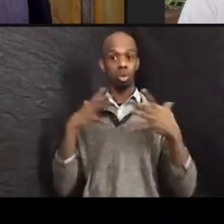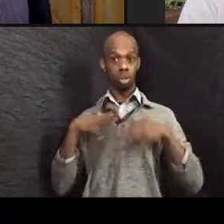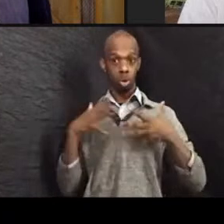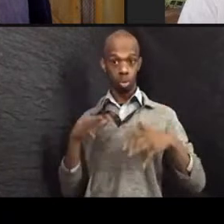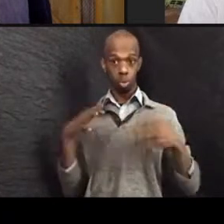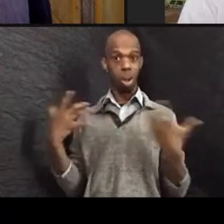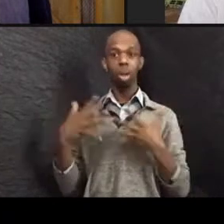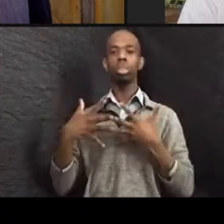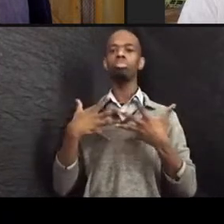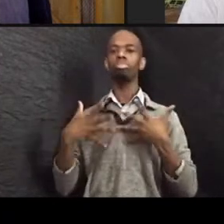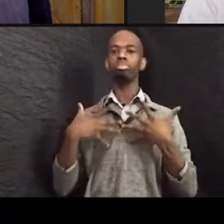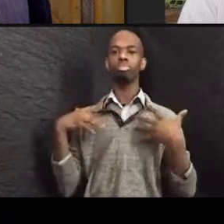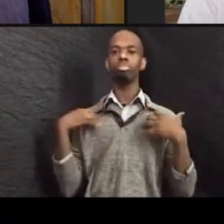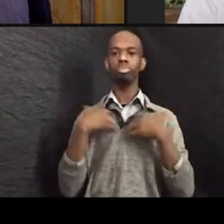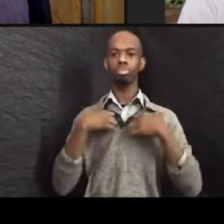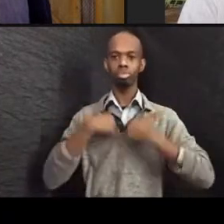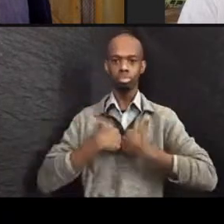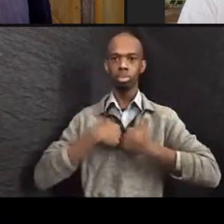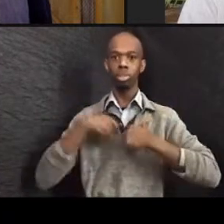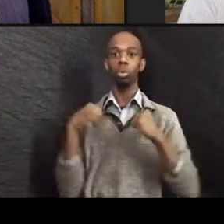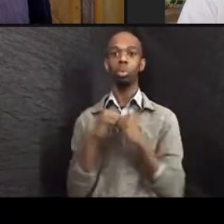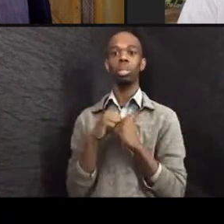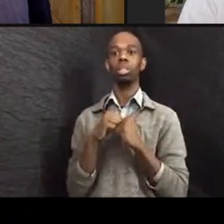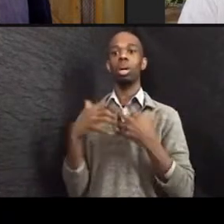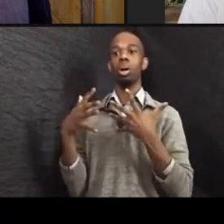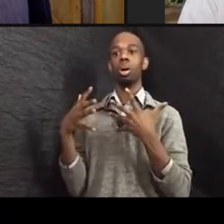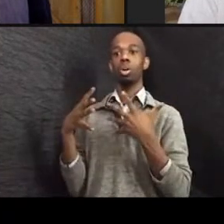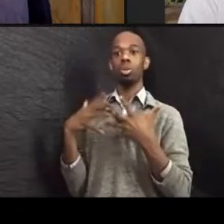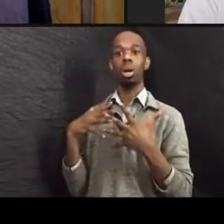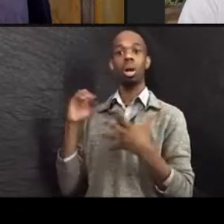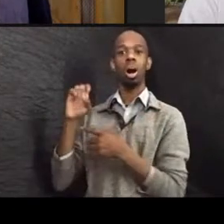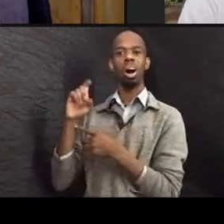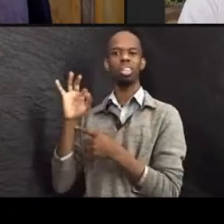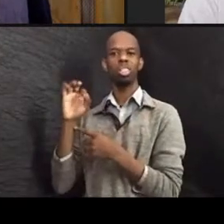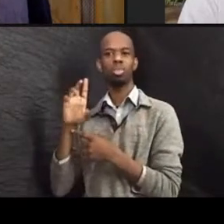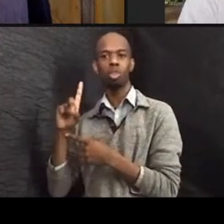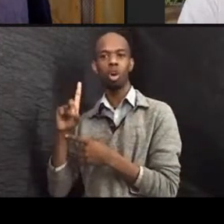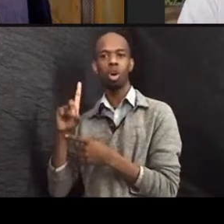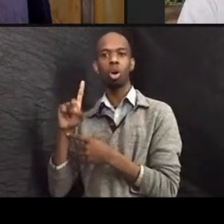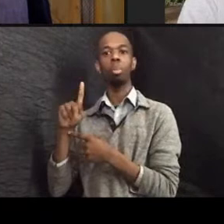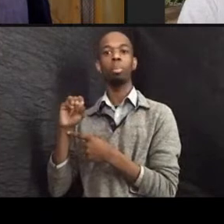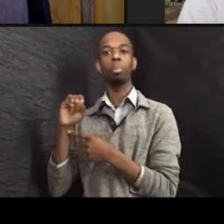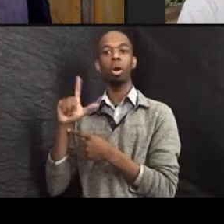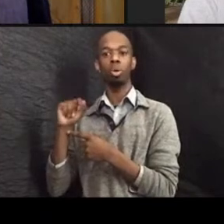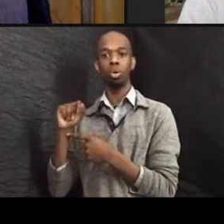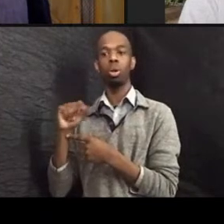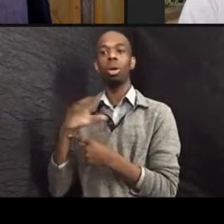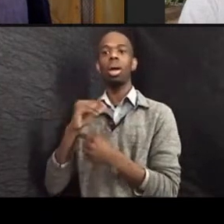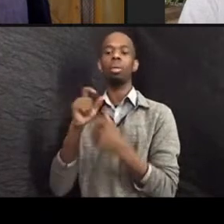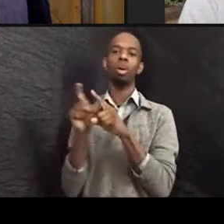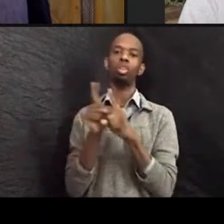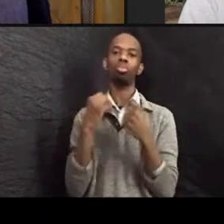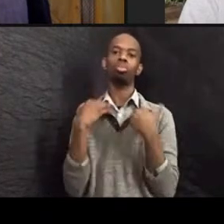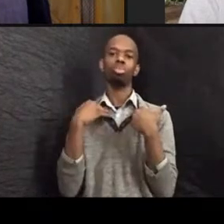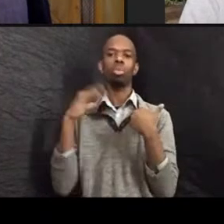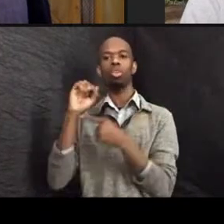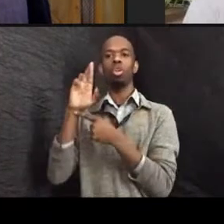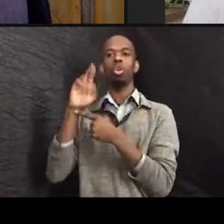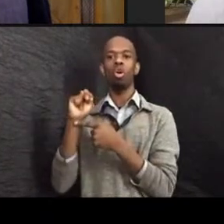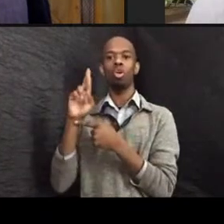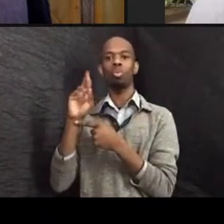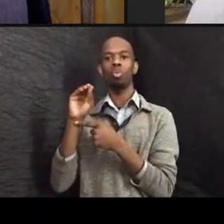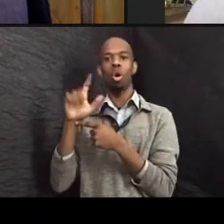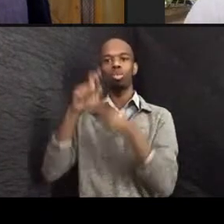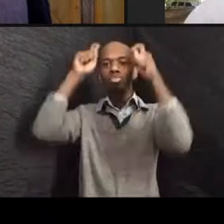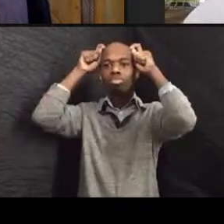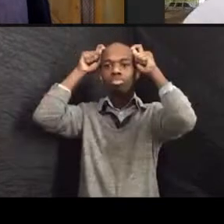sweater with a gray Oxford polo. And I also have cornrows. And I'm sitting in front